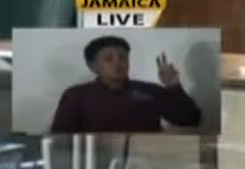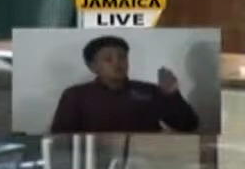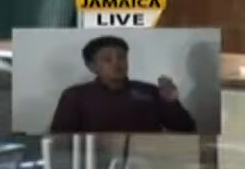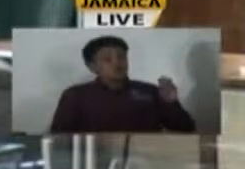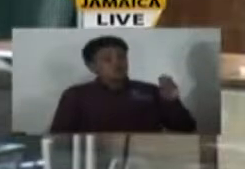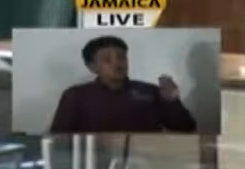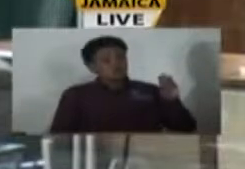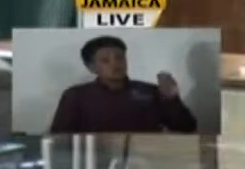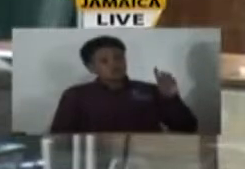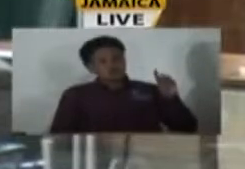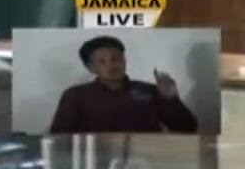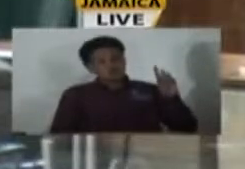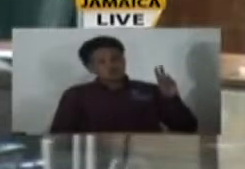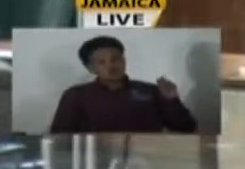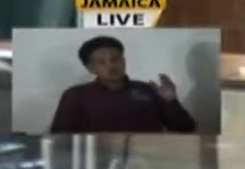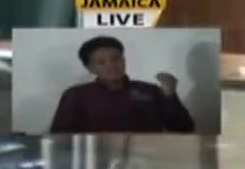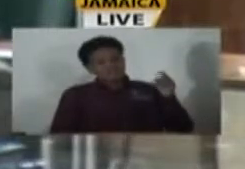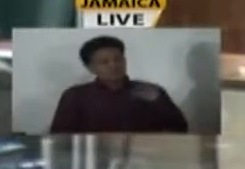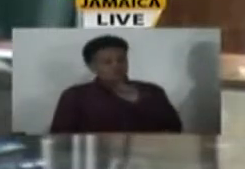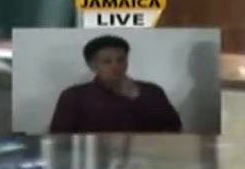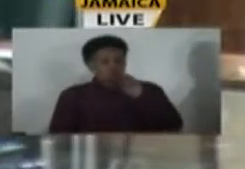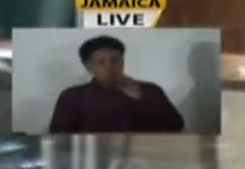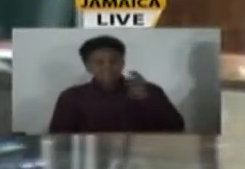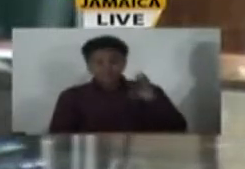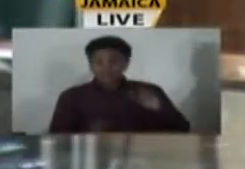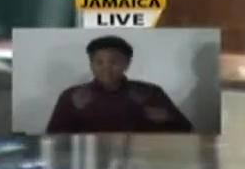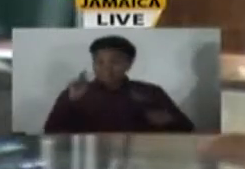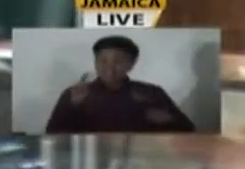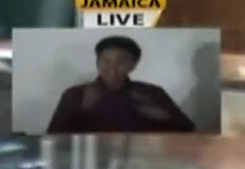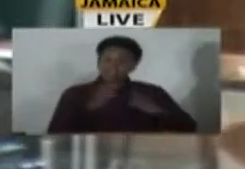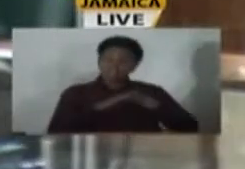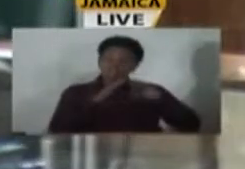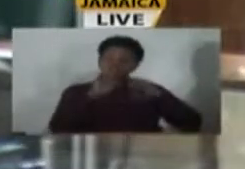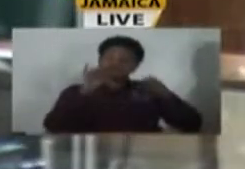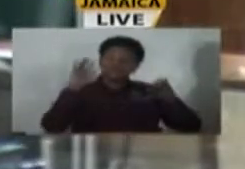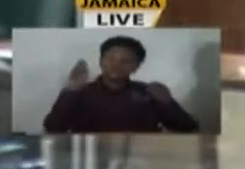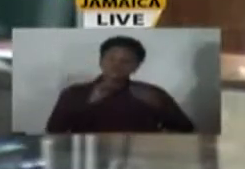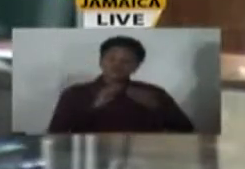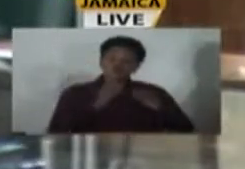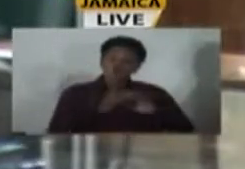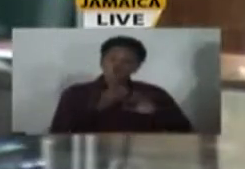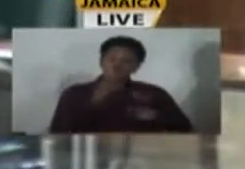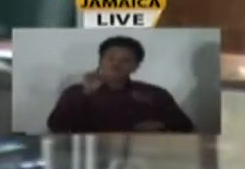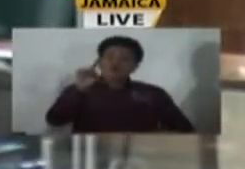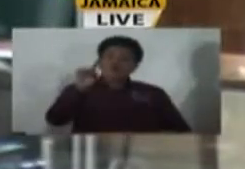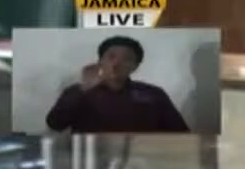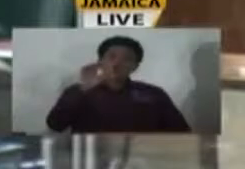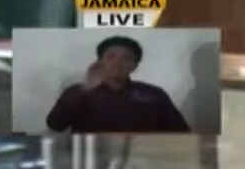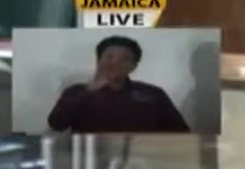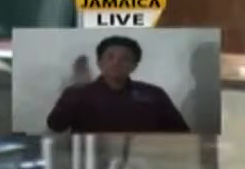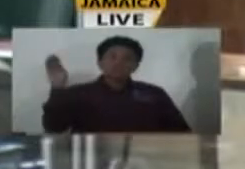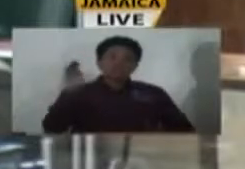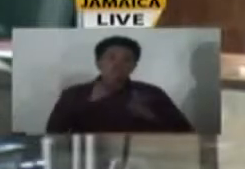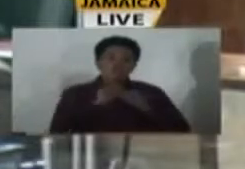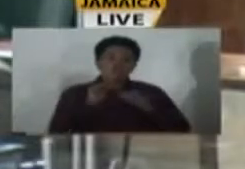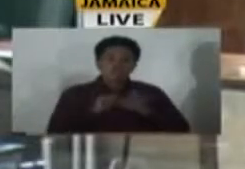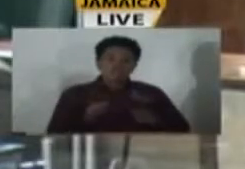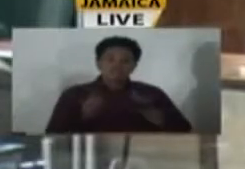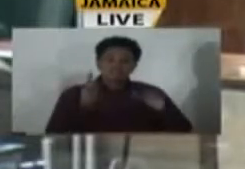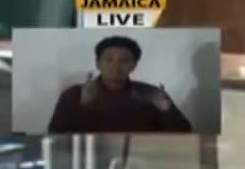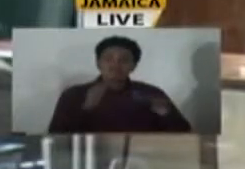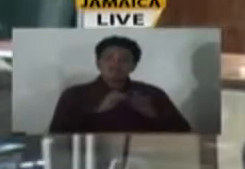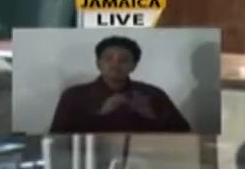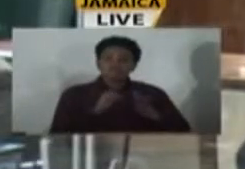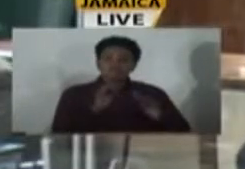and 2015-16, where tax increases total over $100 billion in